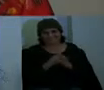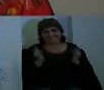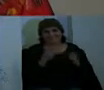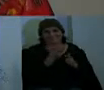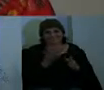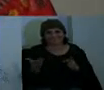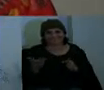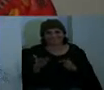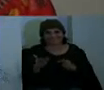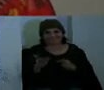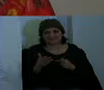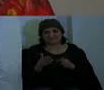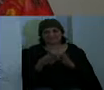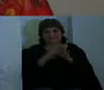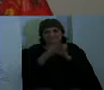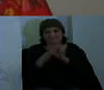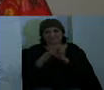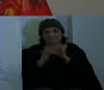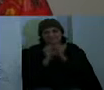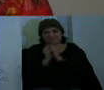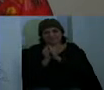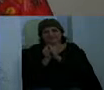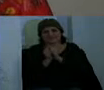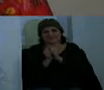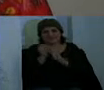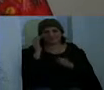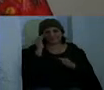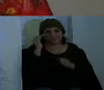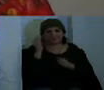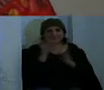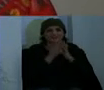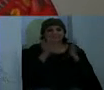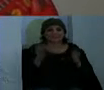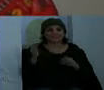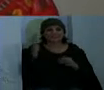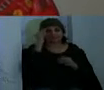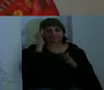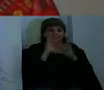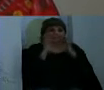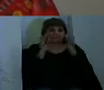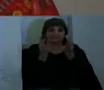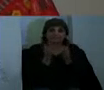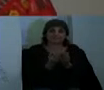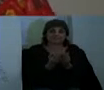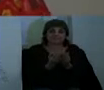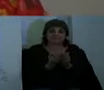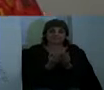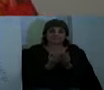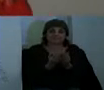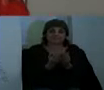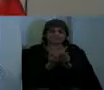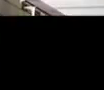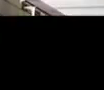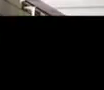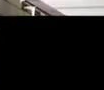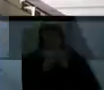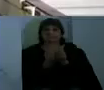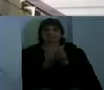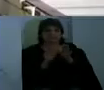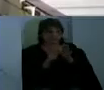together. I have known a lot of familiars or families over the years, whose family